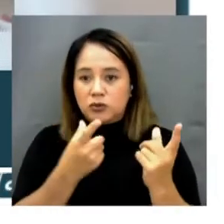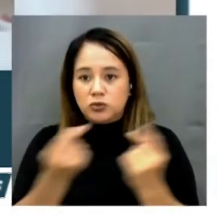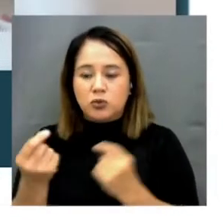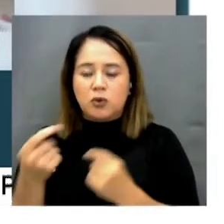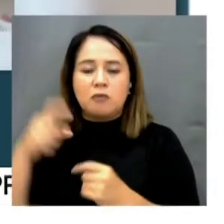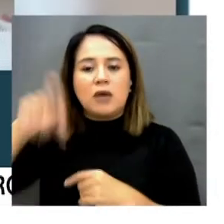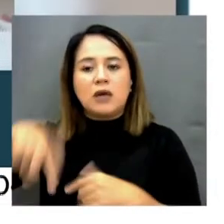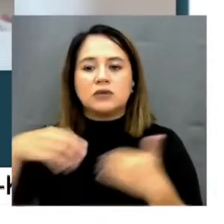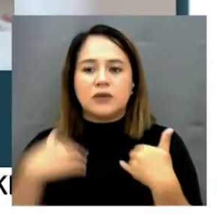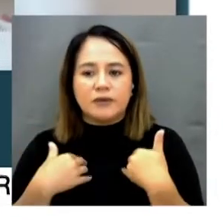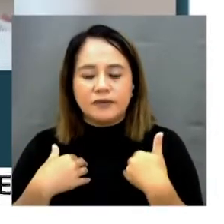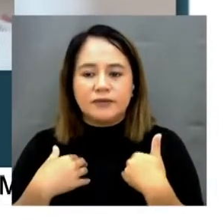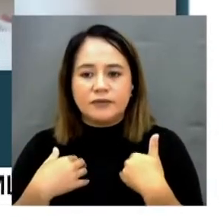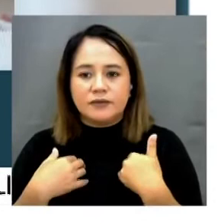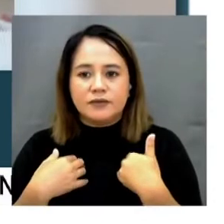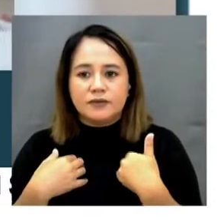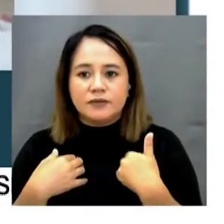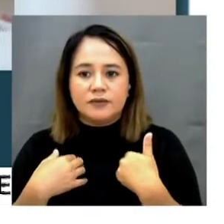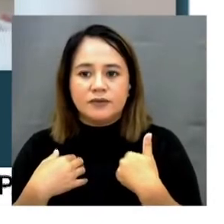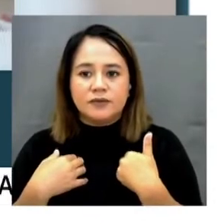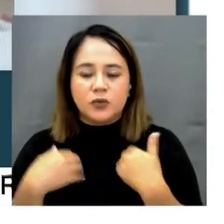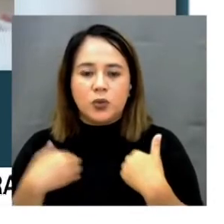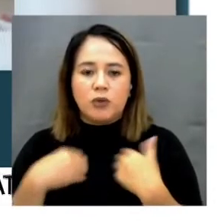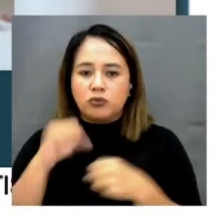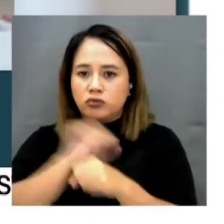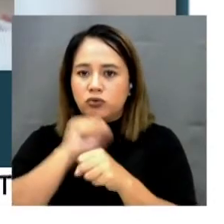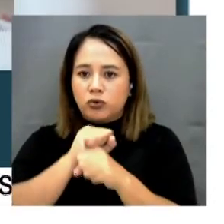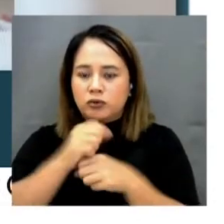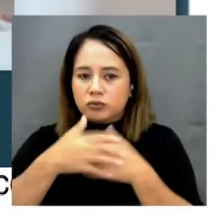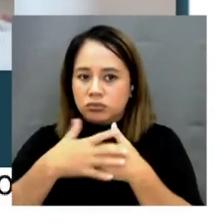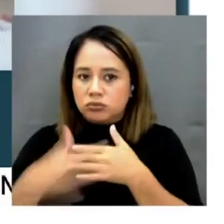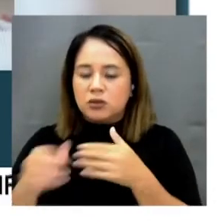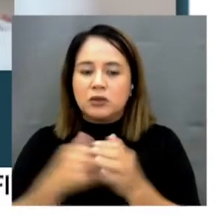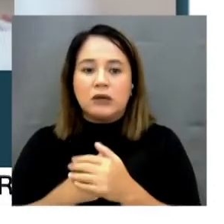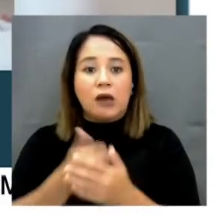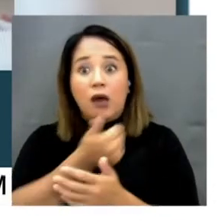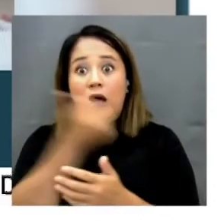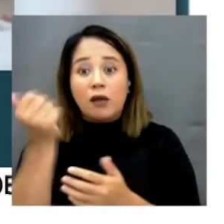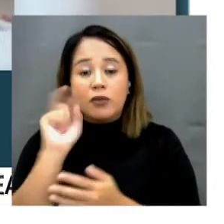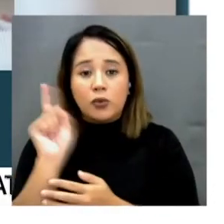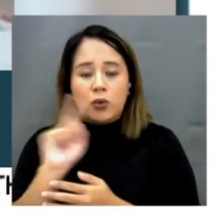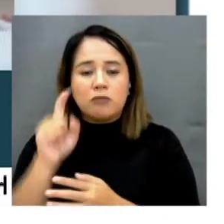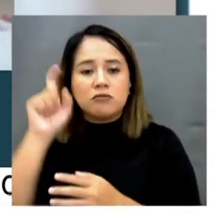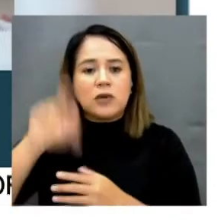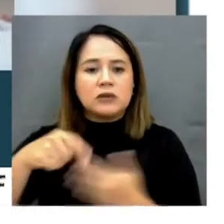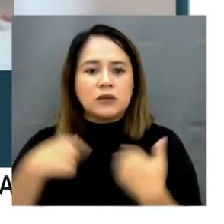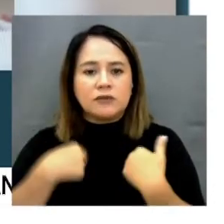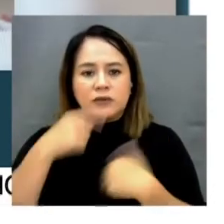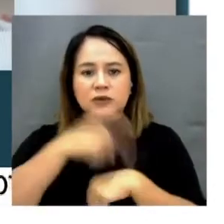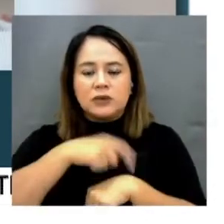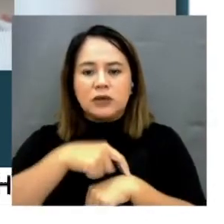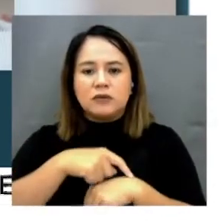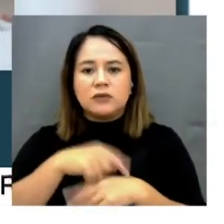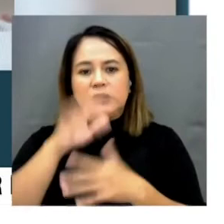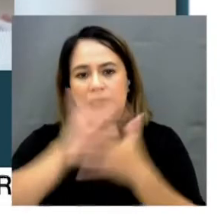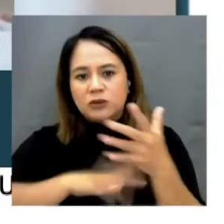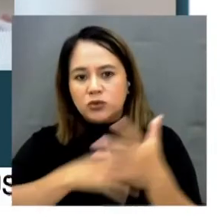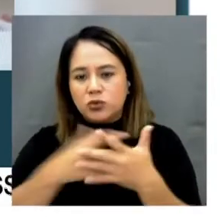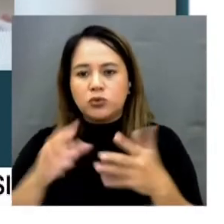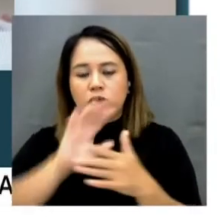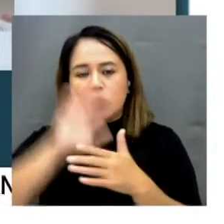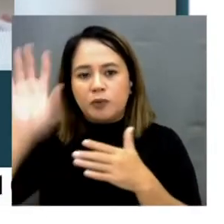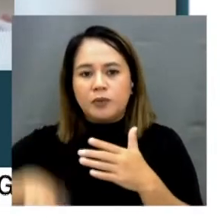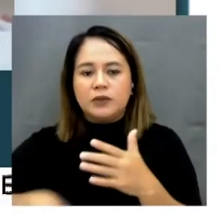be a work in progress. The other thing, Carmina, is that there should be a timeline for the government to complete the